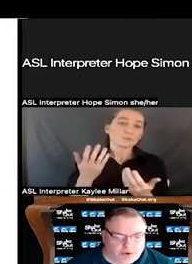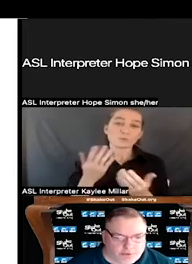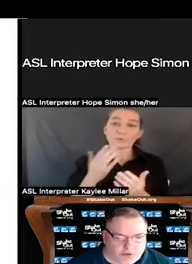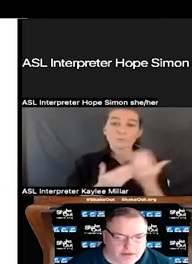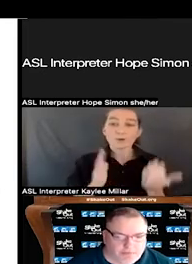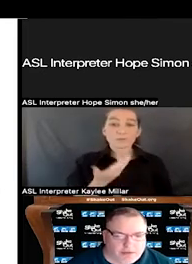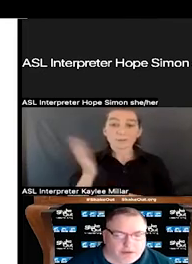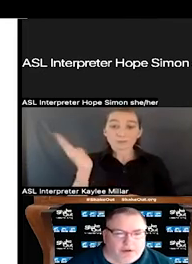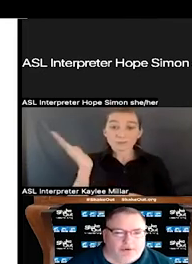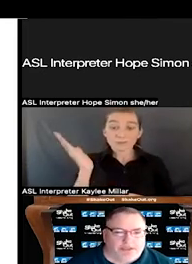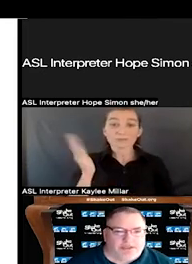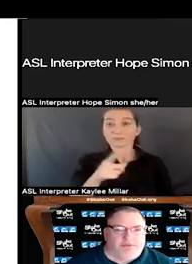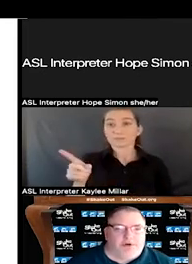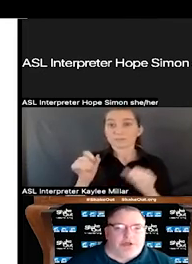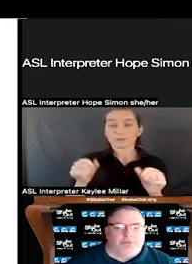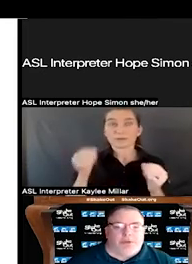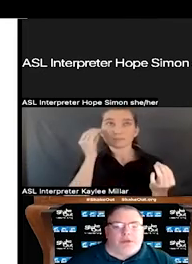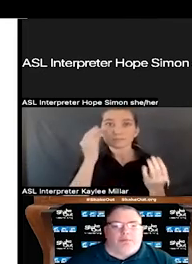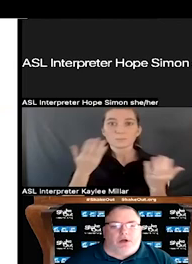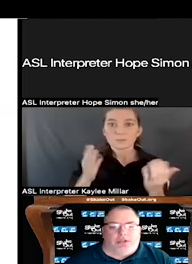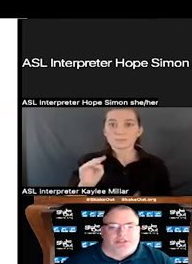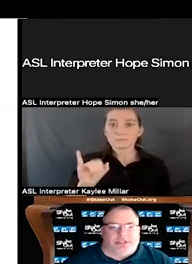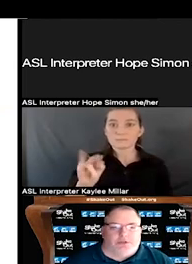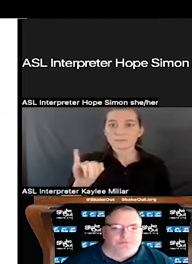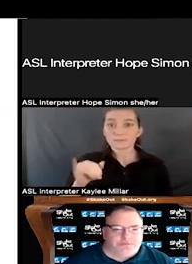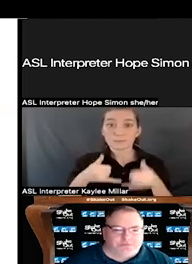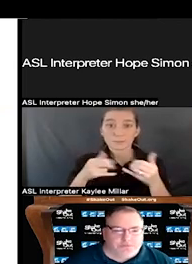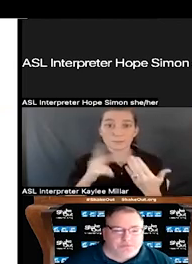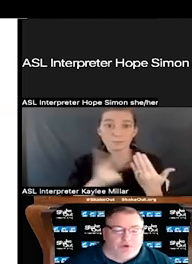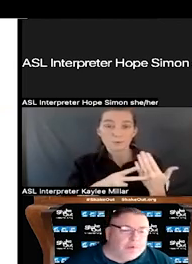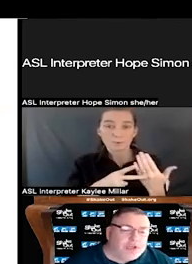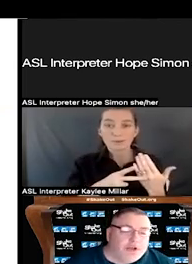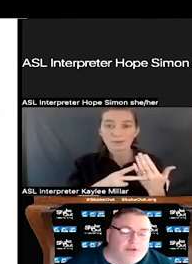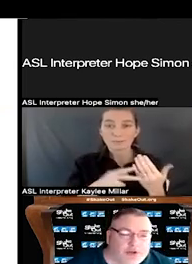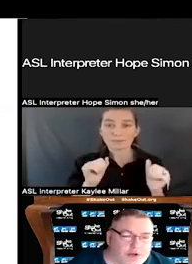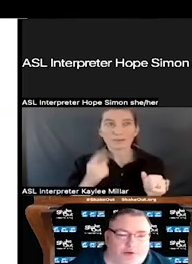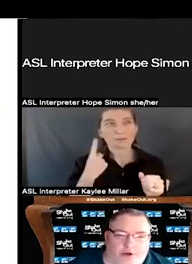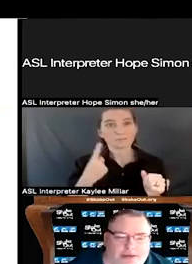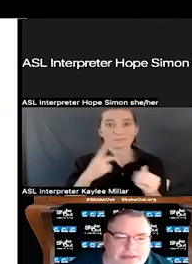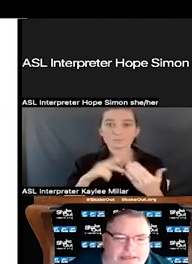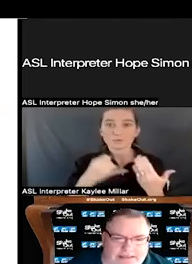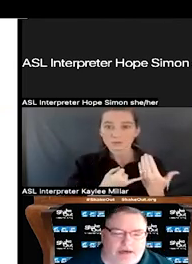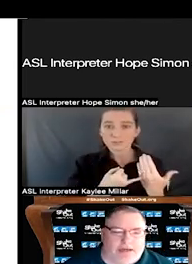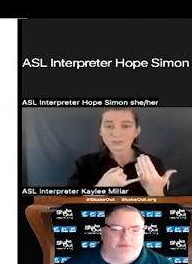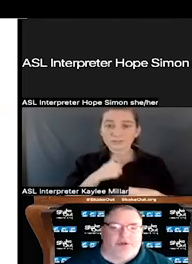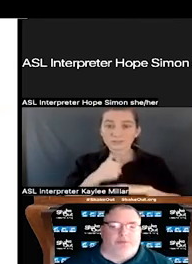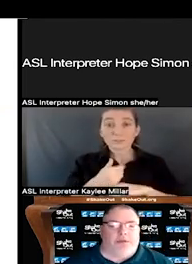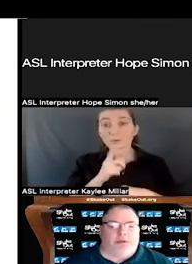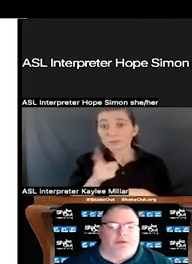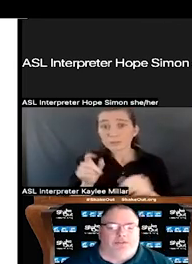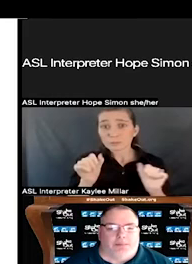mini award program or project of your own, but also really what you could do on your own at any time.